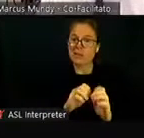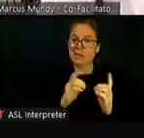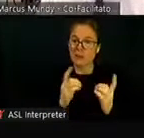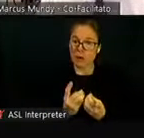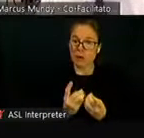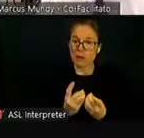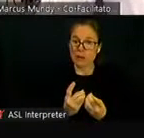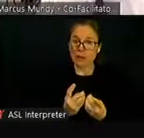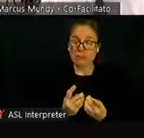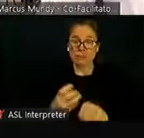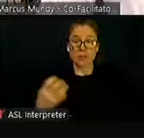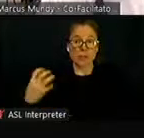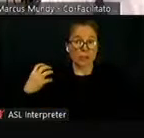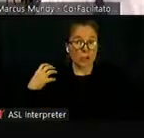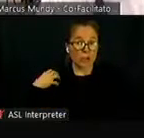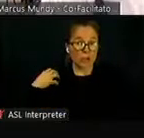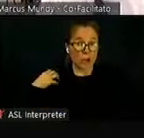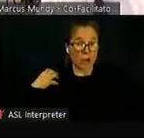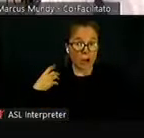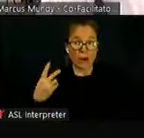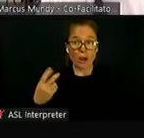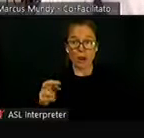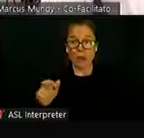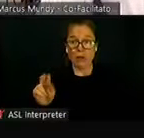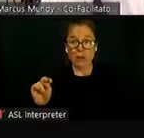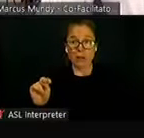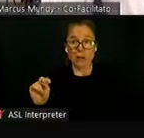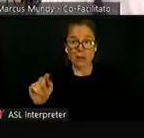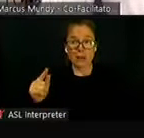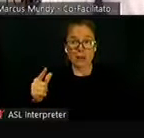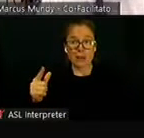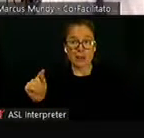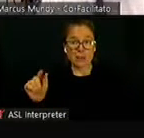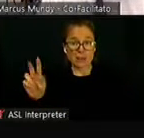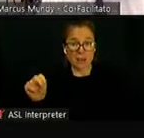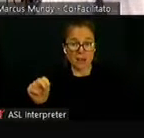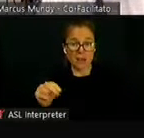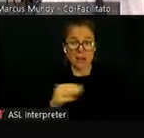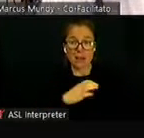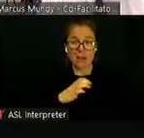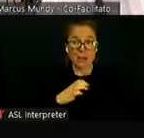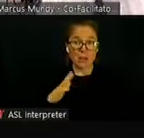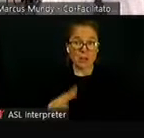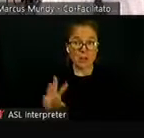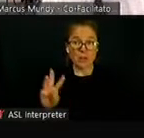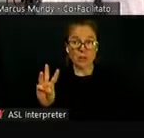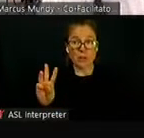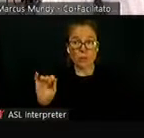if Chair Harrington or Commissioner Willie has any comment toward this particular comment.